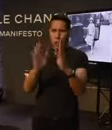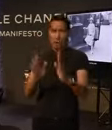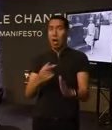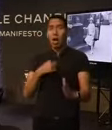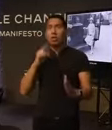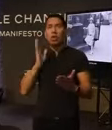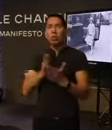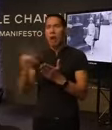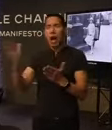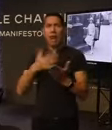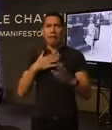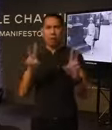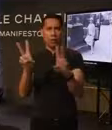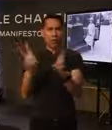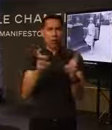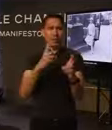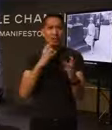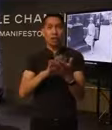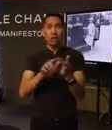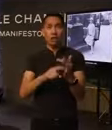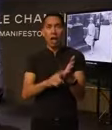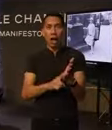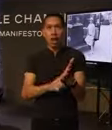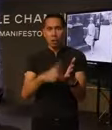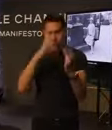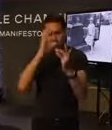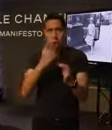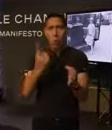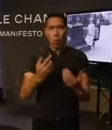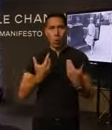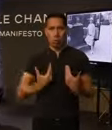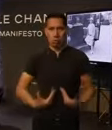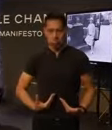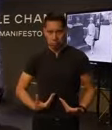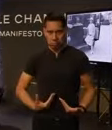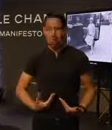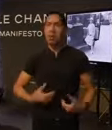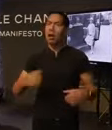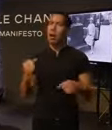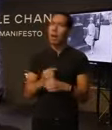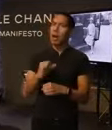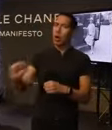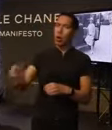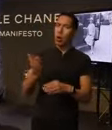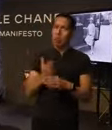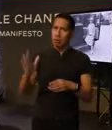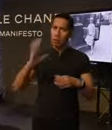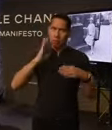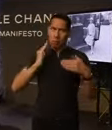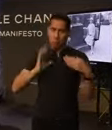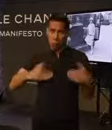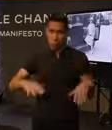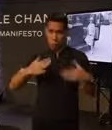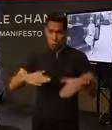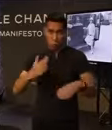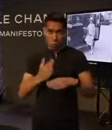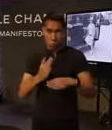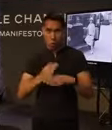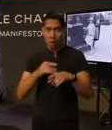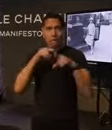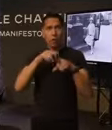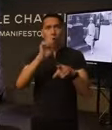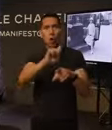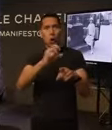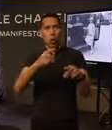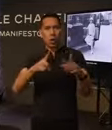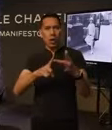up before, you know, Chanel chose who she was and she made her fashion in her image. And I think if we think about